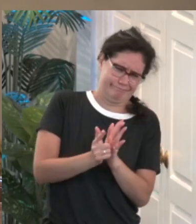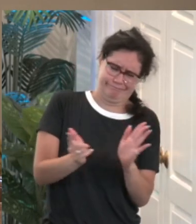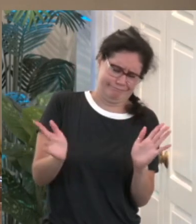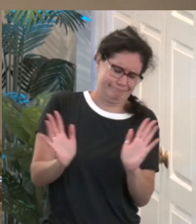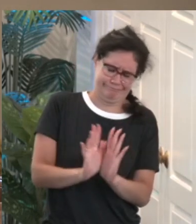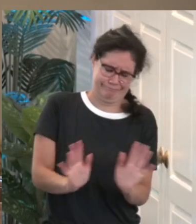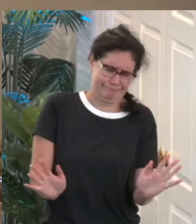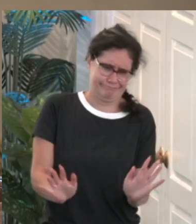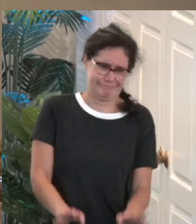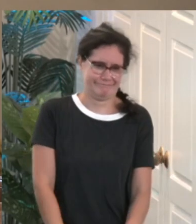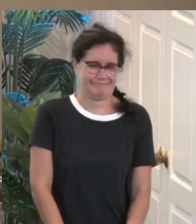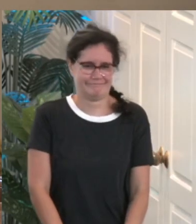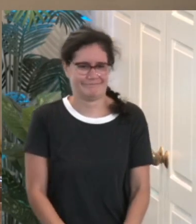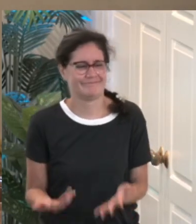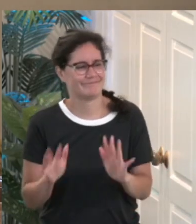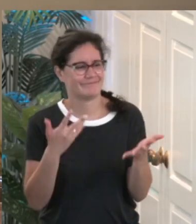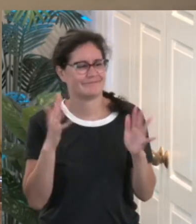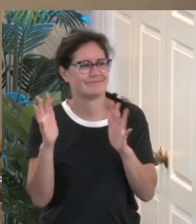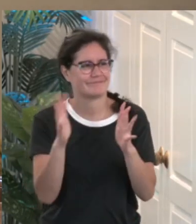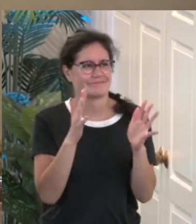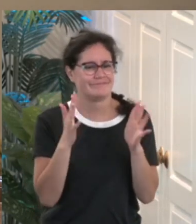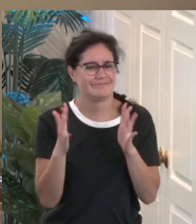there.